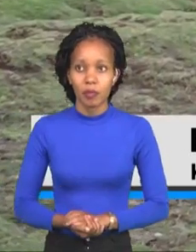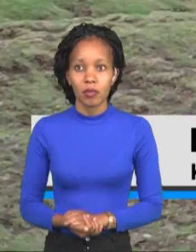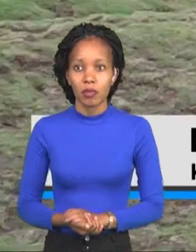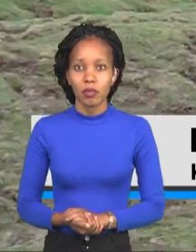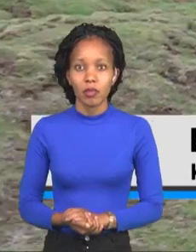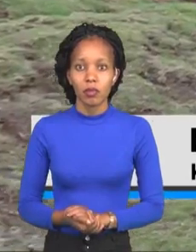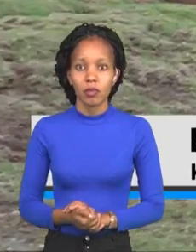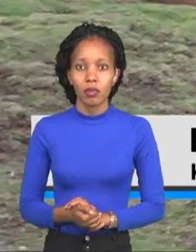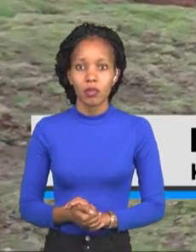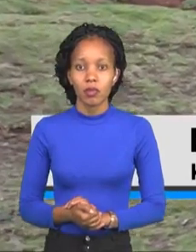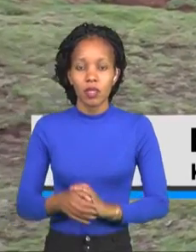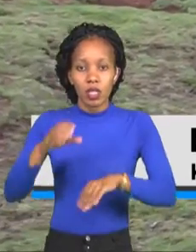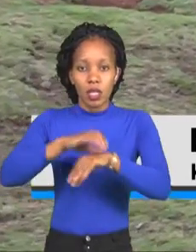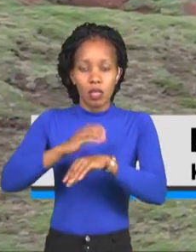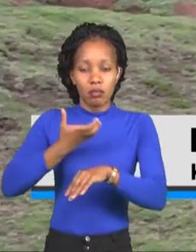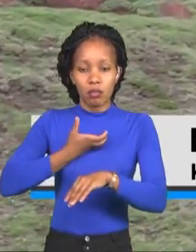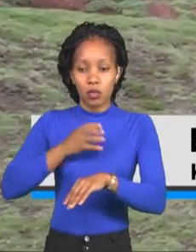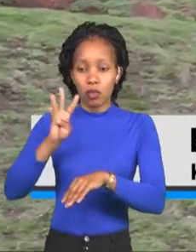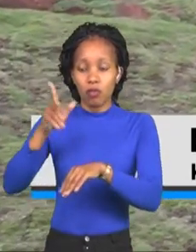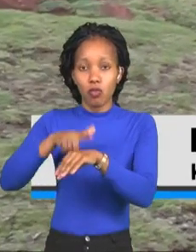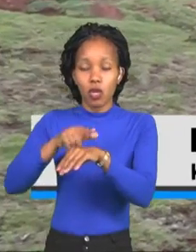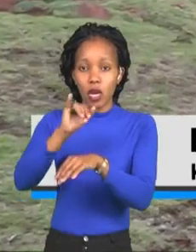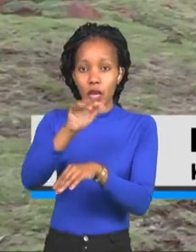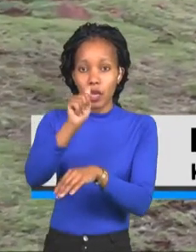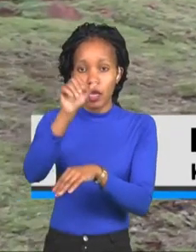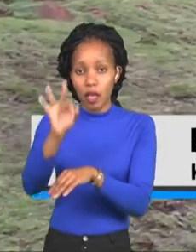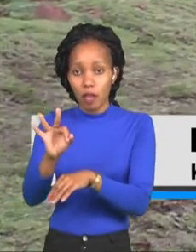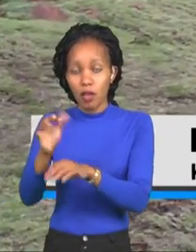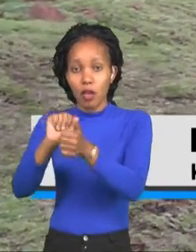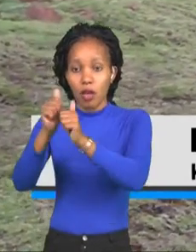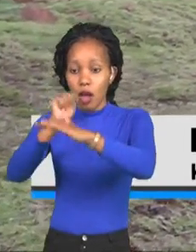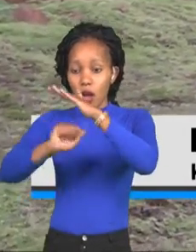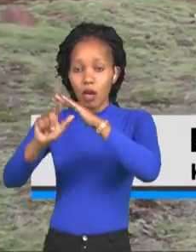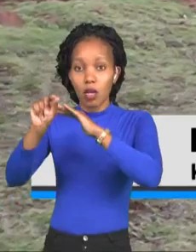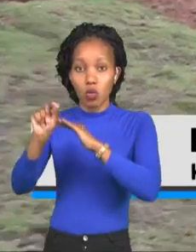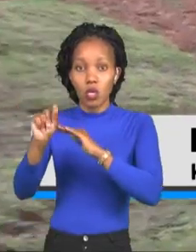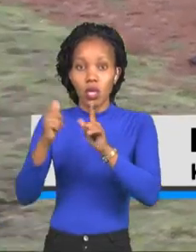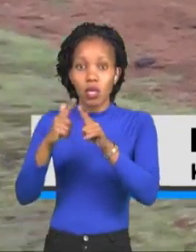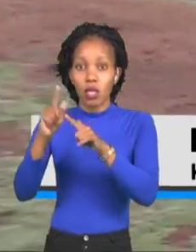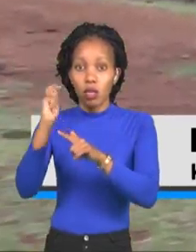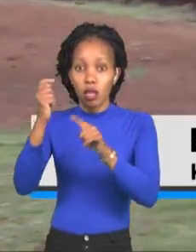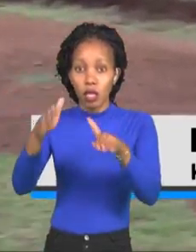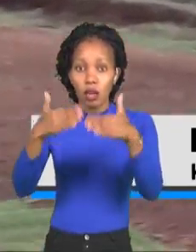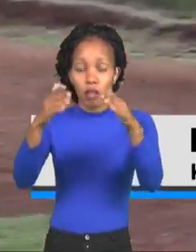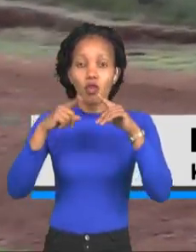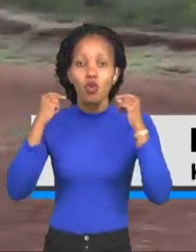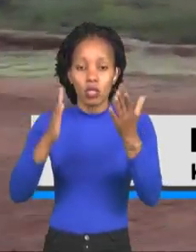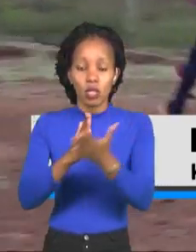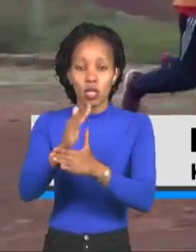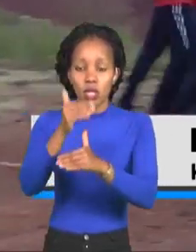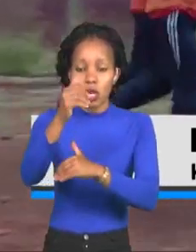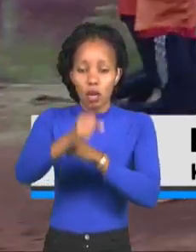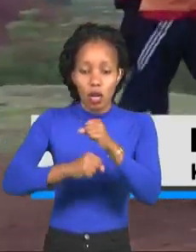Having topped the medal standings four times at the IAAF World Under 20 Championships, Kenya has been given the hosting rights for next